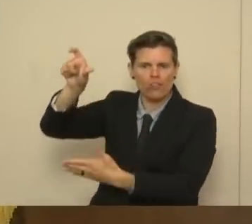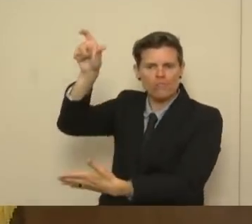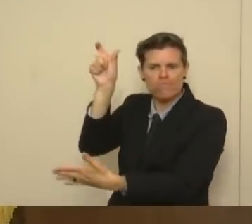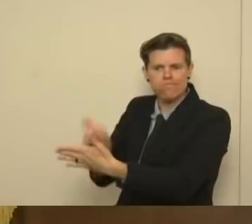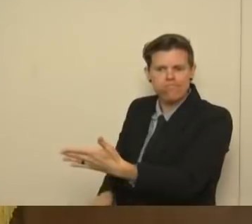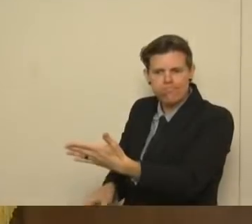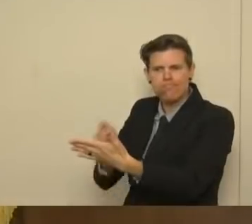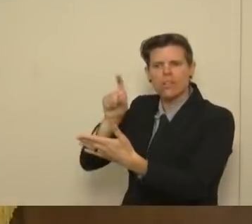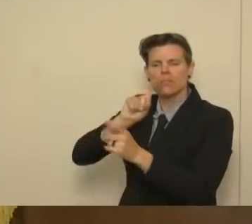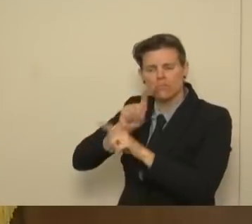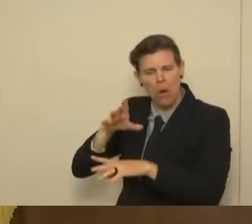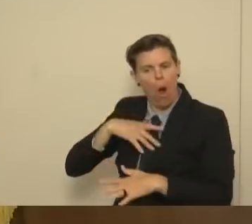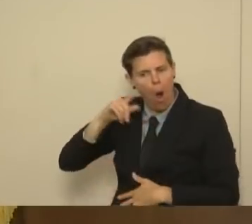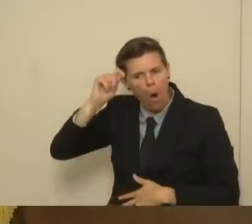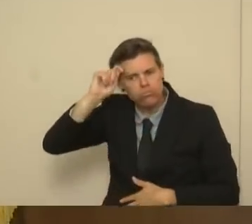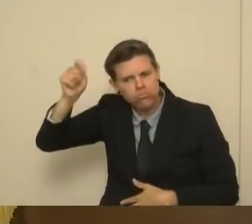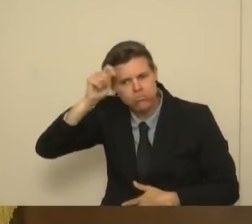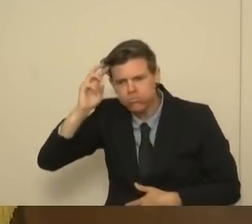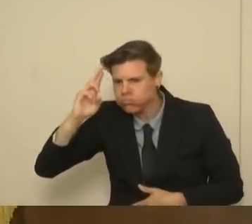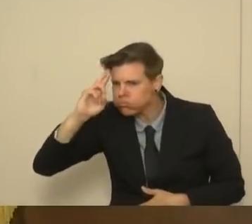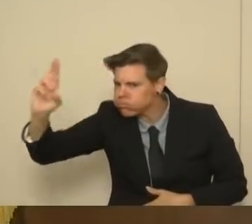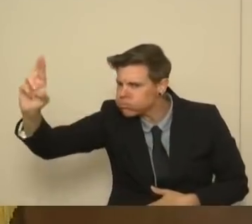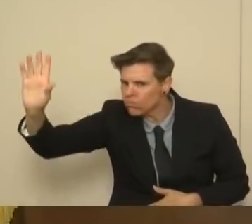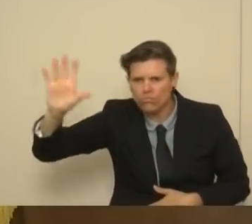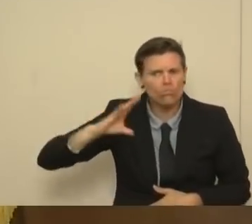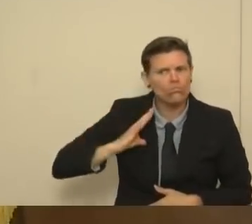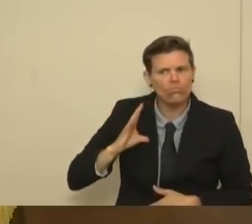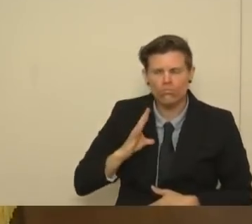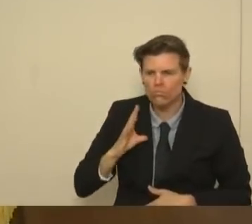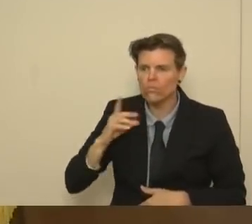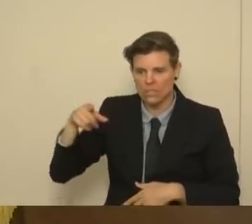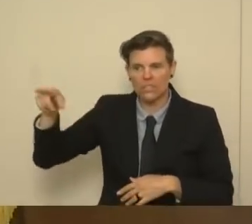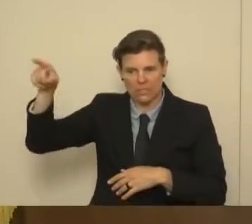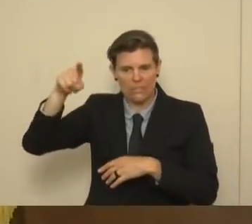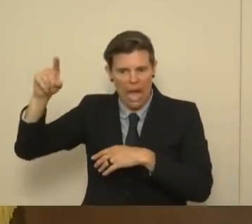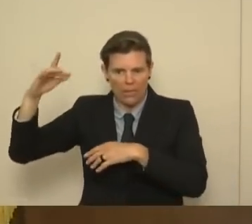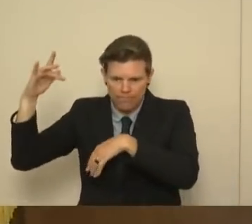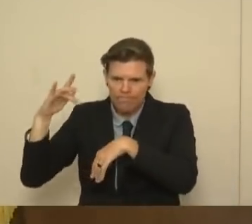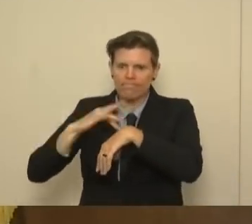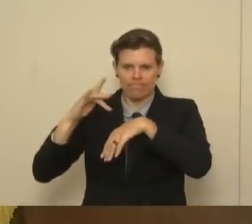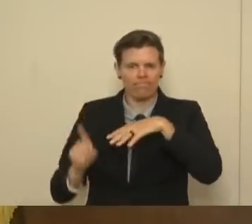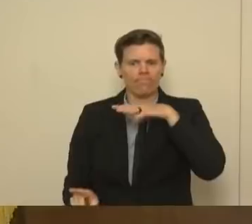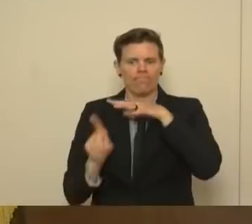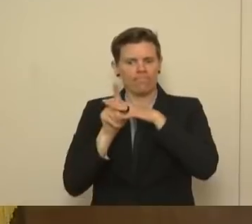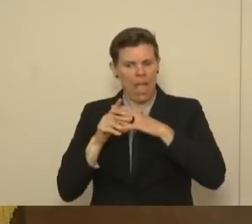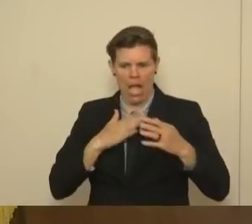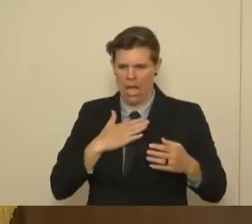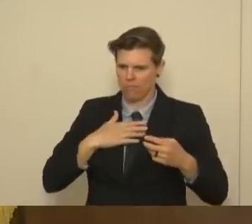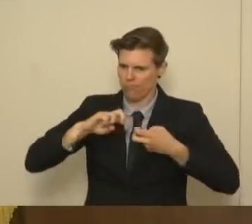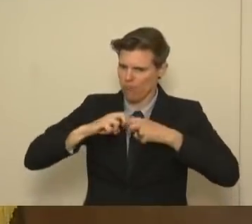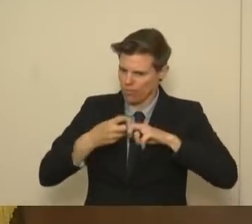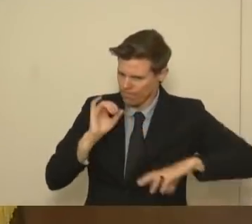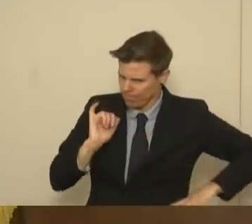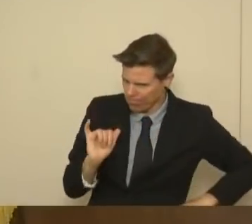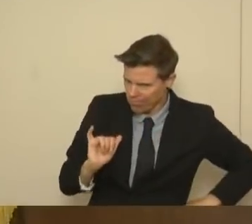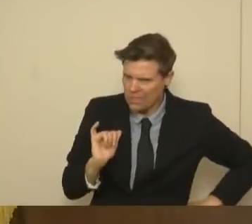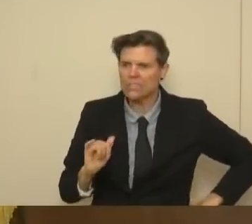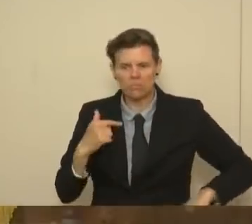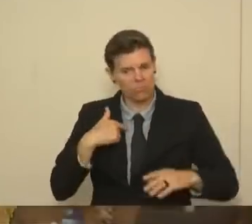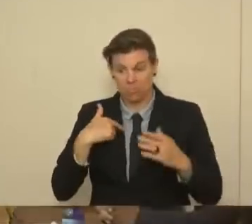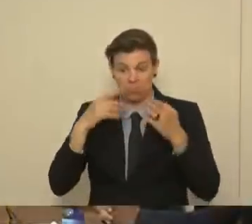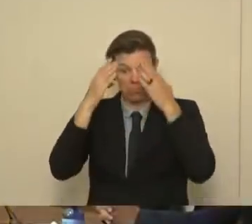to that media outlet for highlighting the issue again and focusing that we're not doing the right job in this